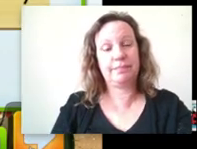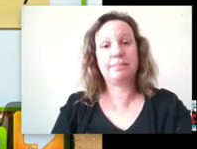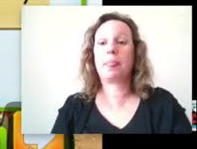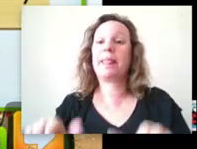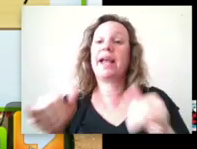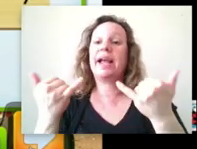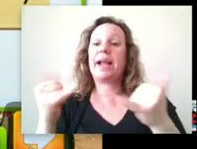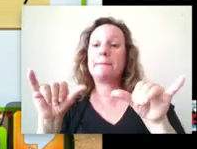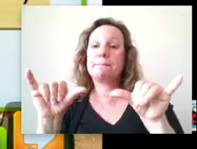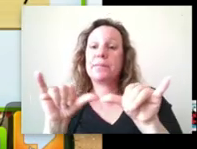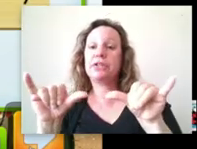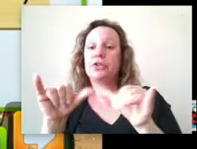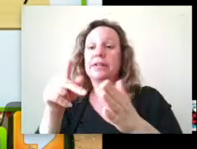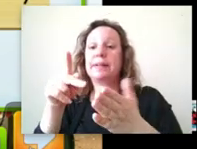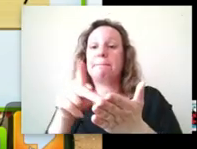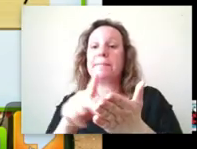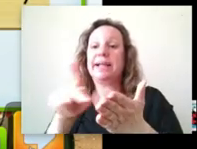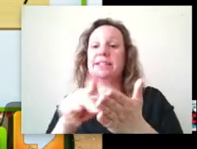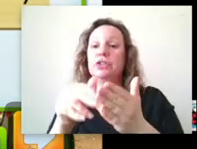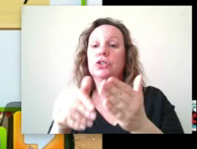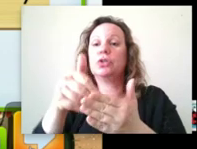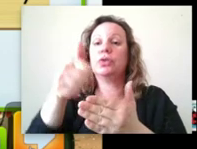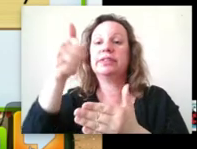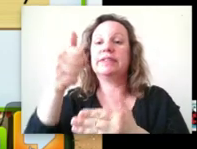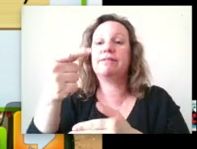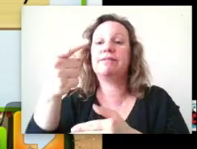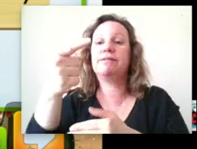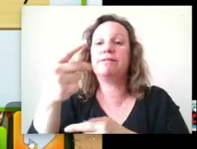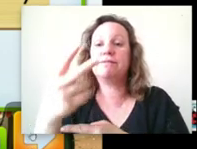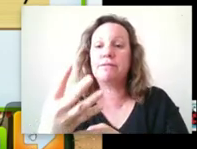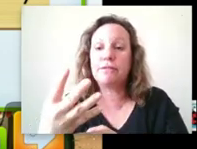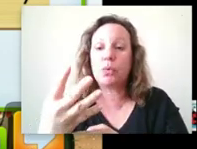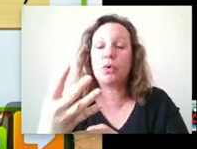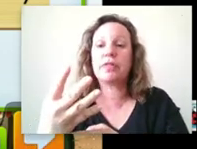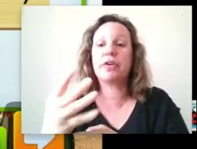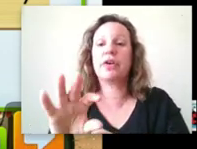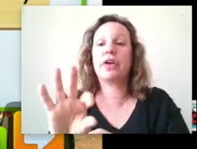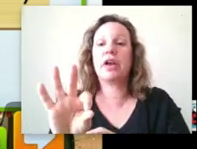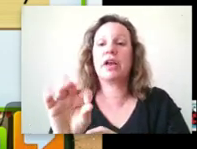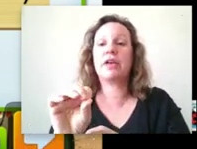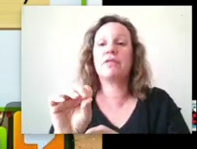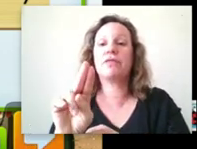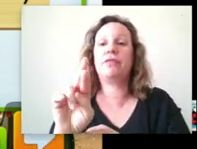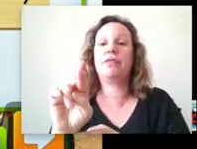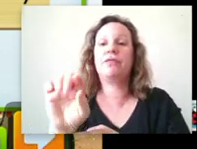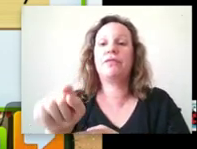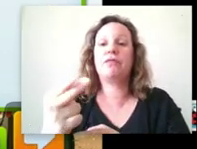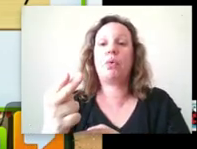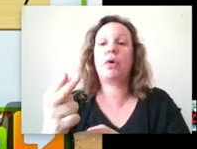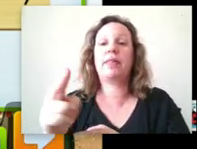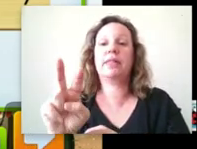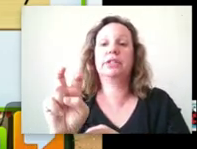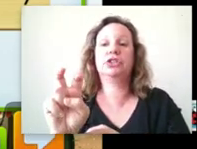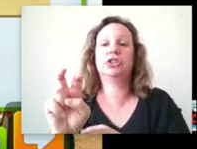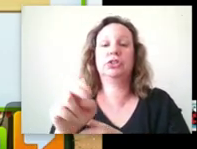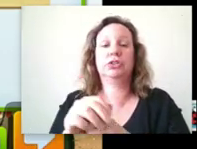Measure the length of the pencil to the nearest 4th inch. Start by dragging the ruler into place.